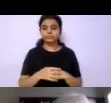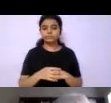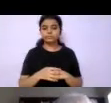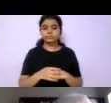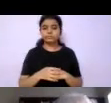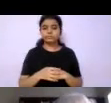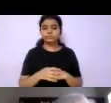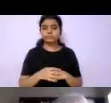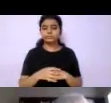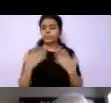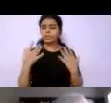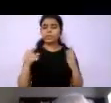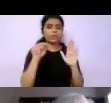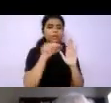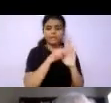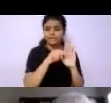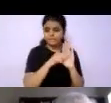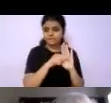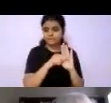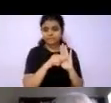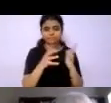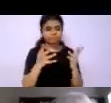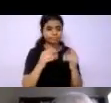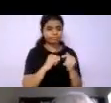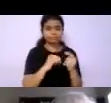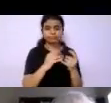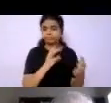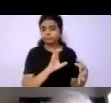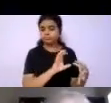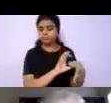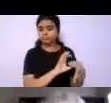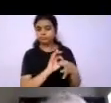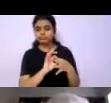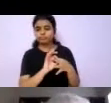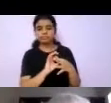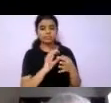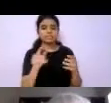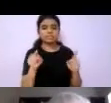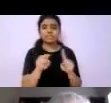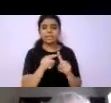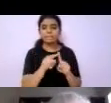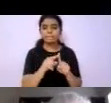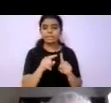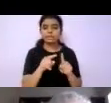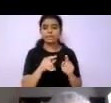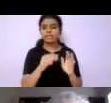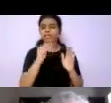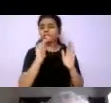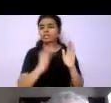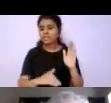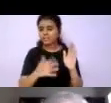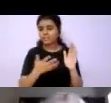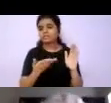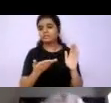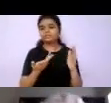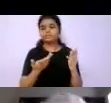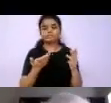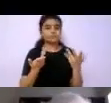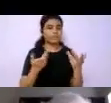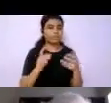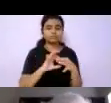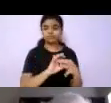despite all the negativity associated with it, underscores our